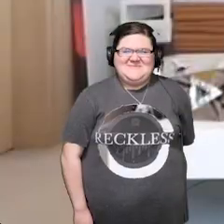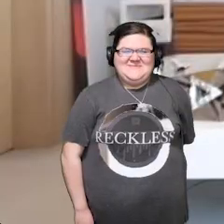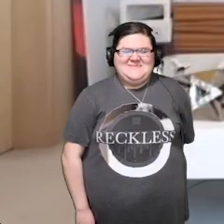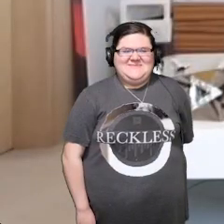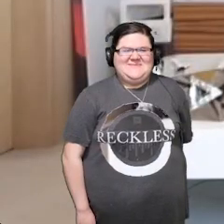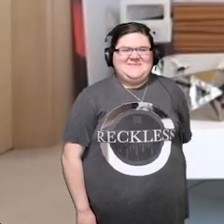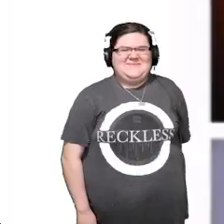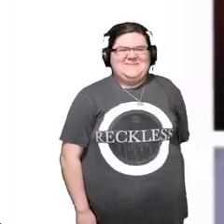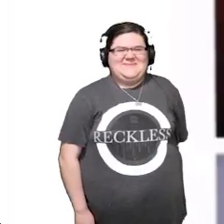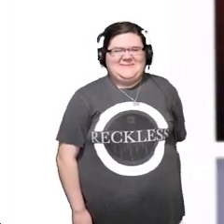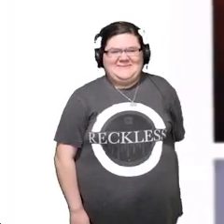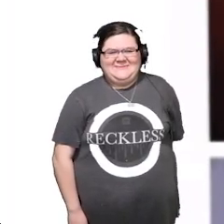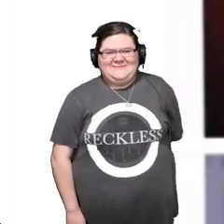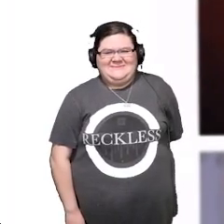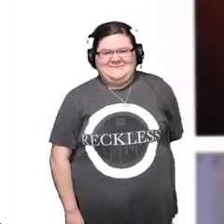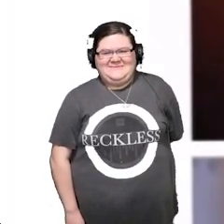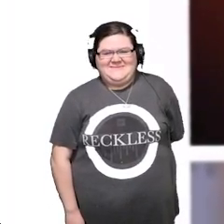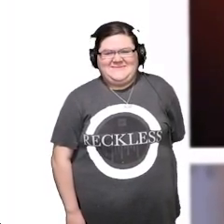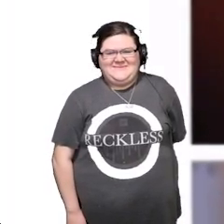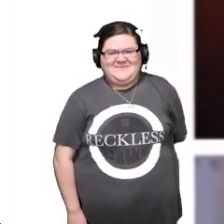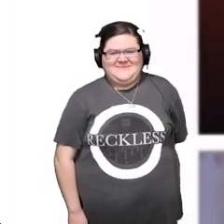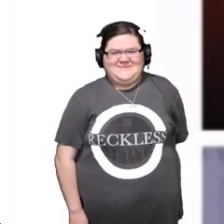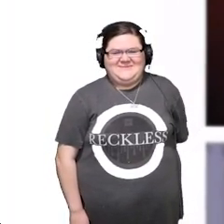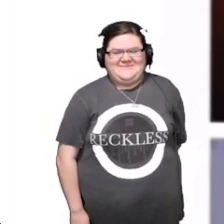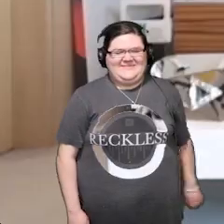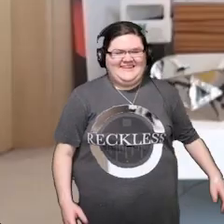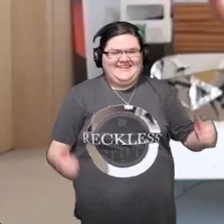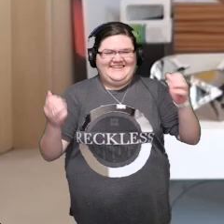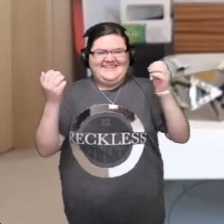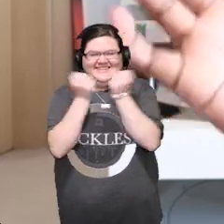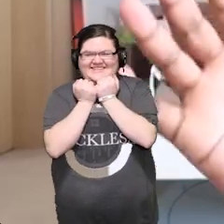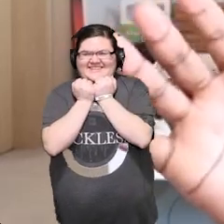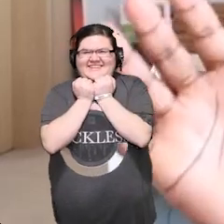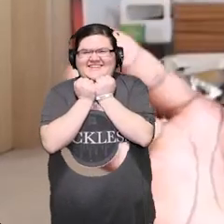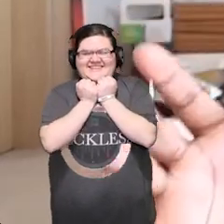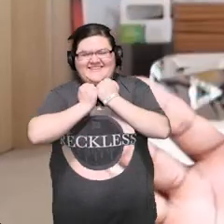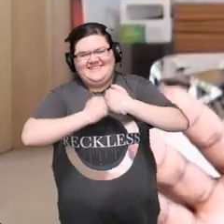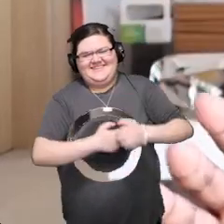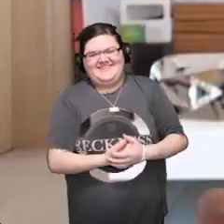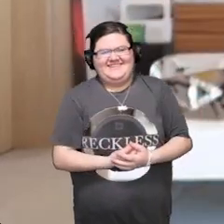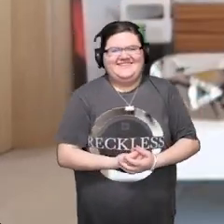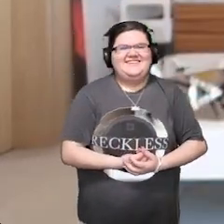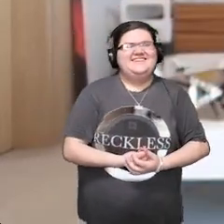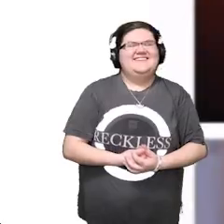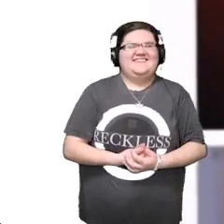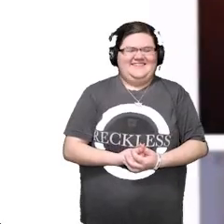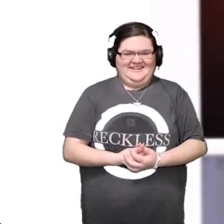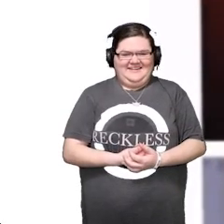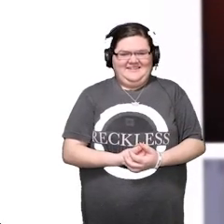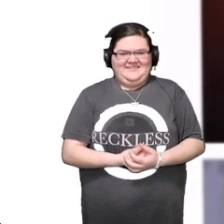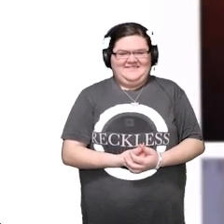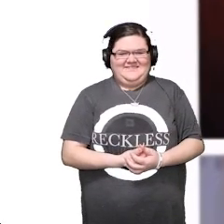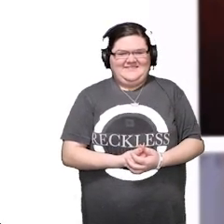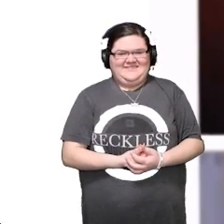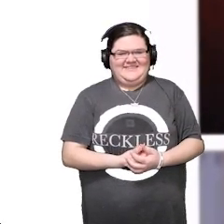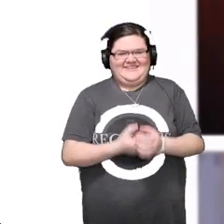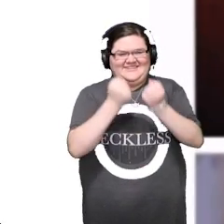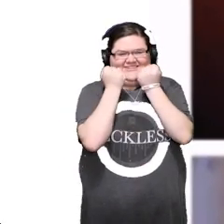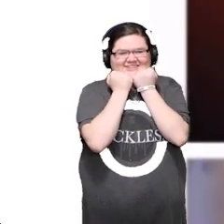girlfriend. Interesting. As you can see, I kept my hands to myself. I never touched any females, okay? You know, I was